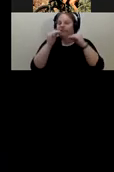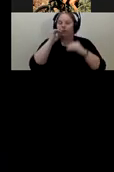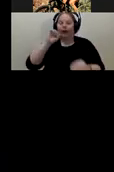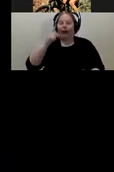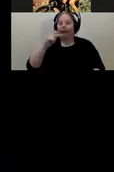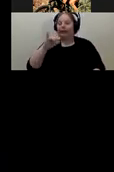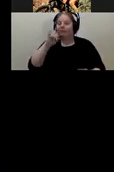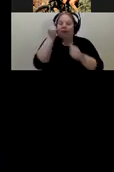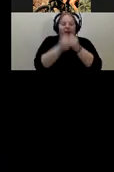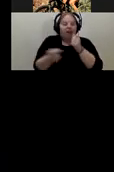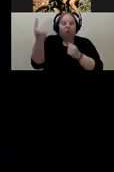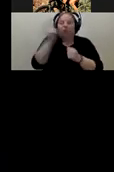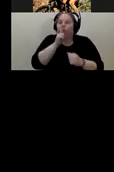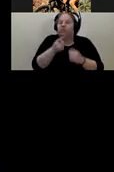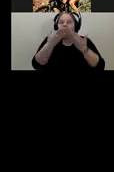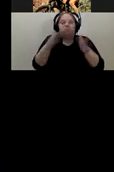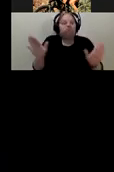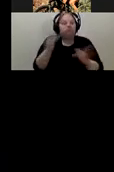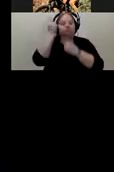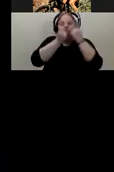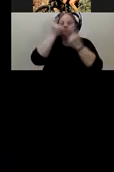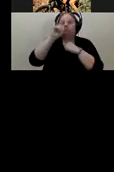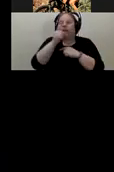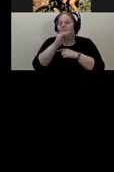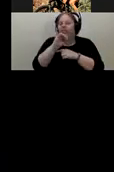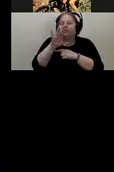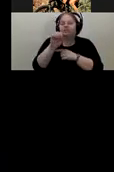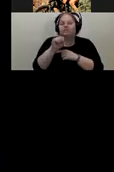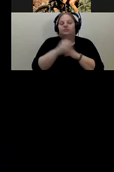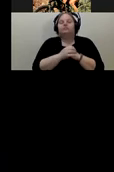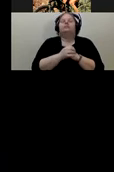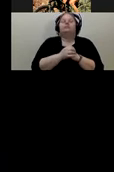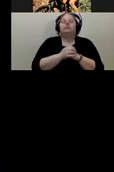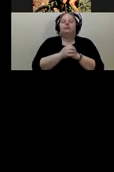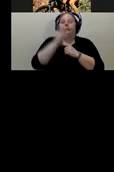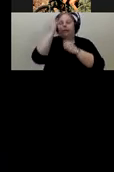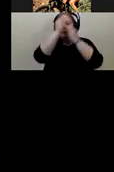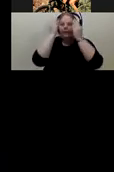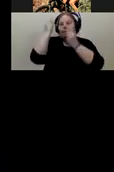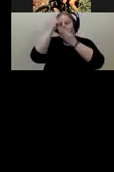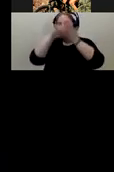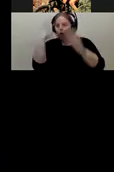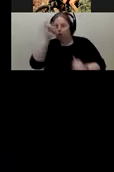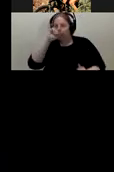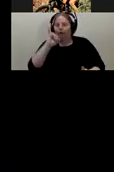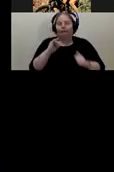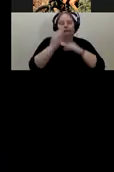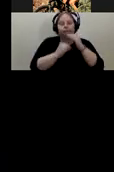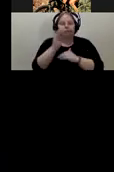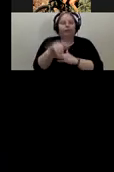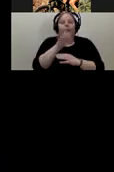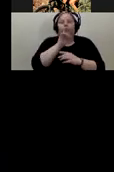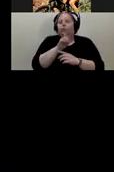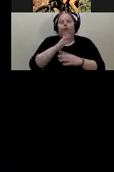ethics for anybody. This is ethical considerations and ethical thinking and so on and so forth. And